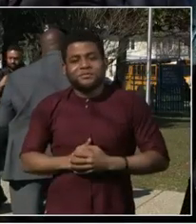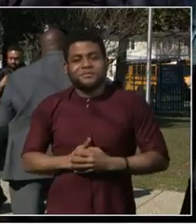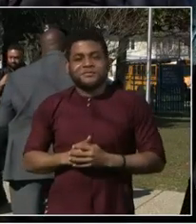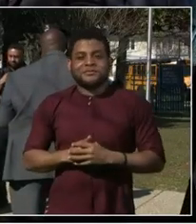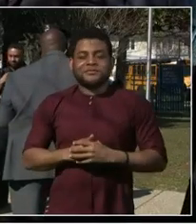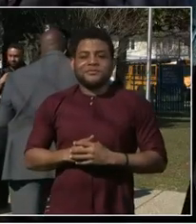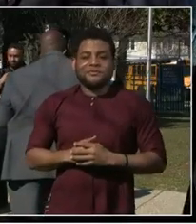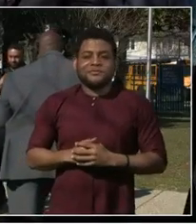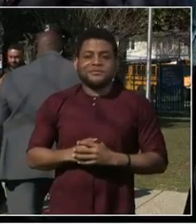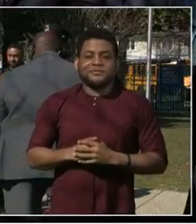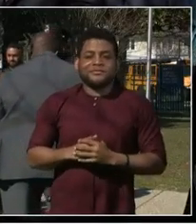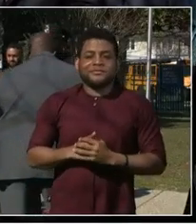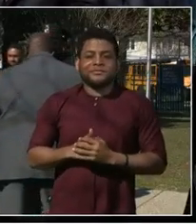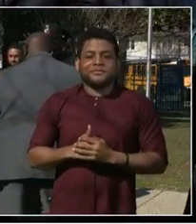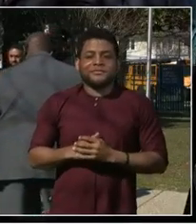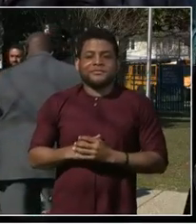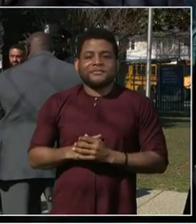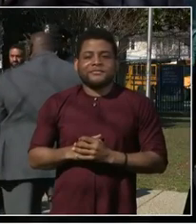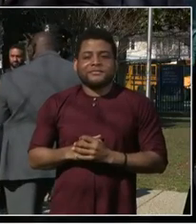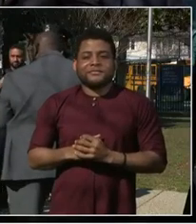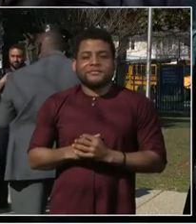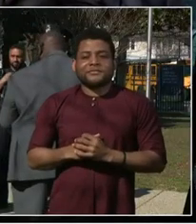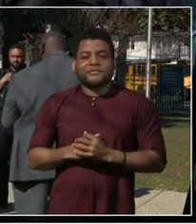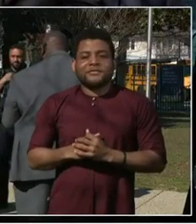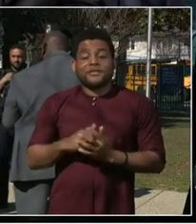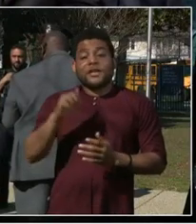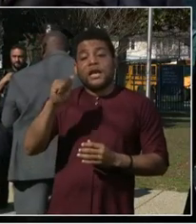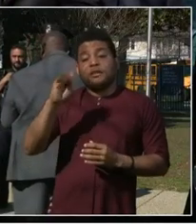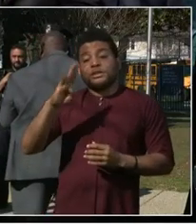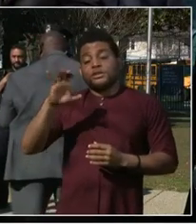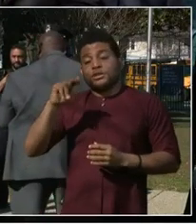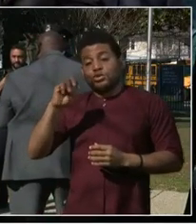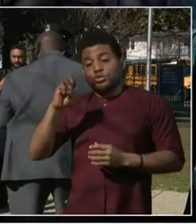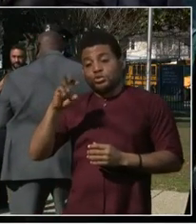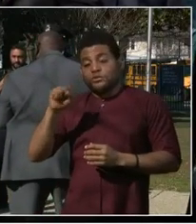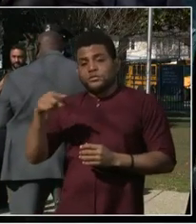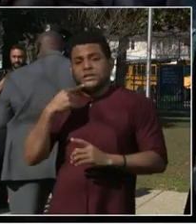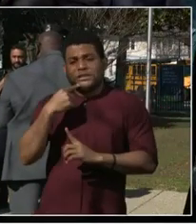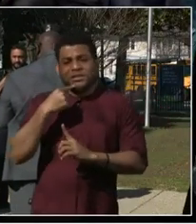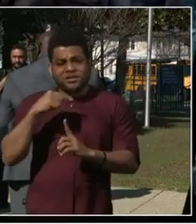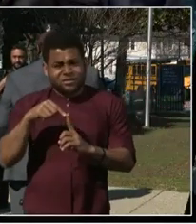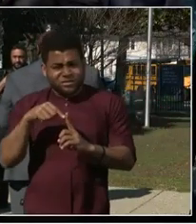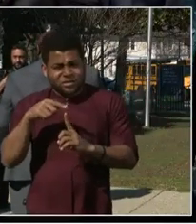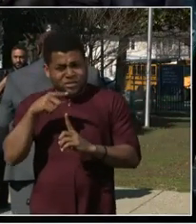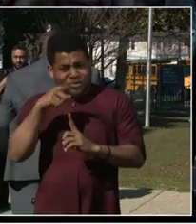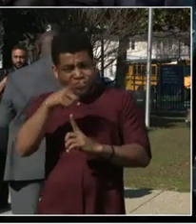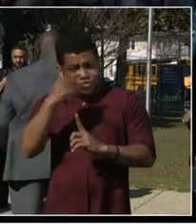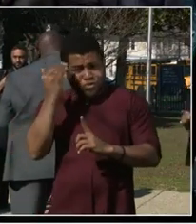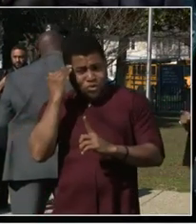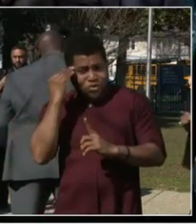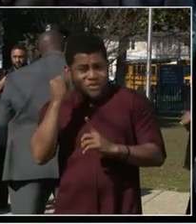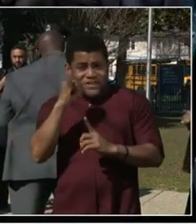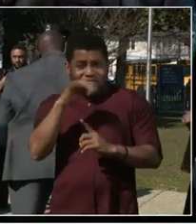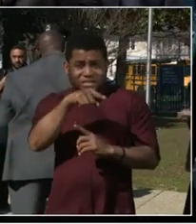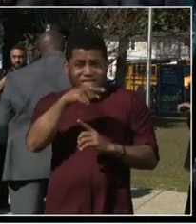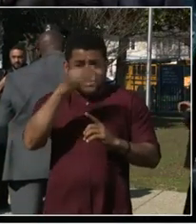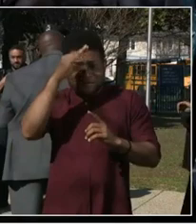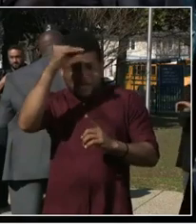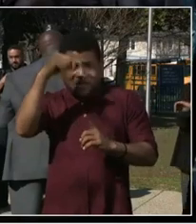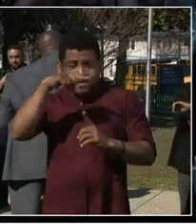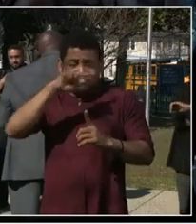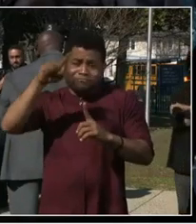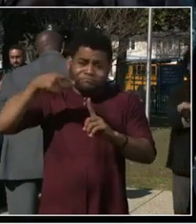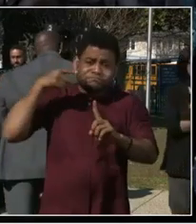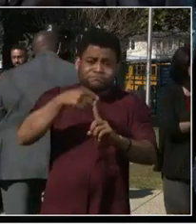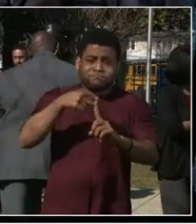Beatrice Peterson, ABC News. Do we have any indication that this guy targeted any other people in any other cities?